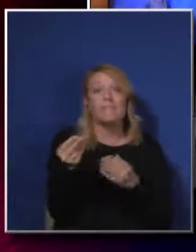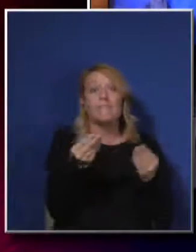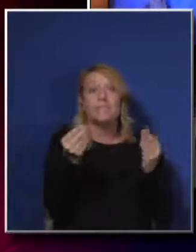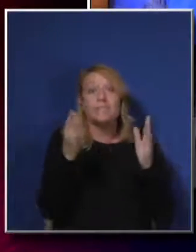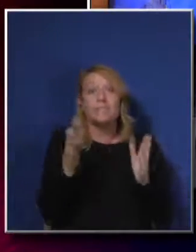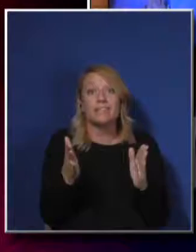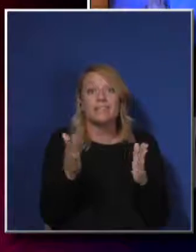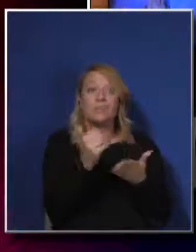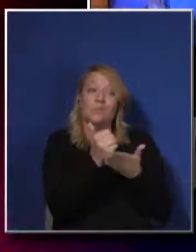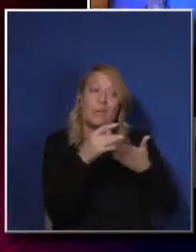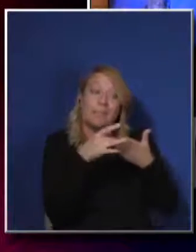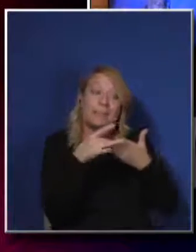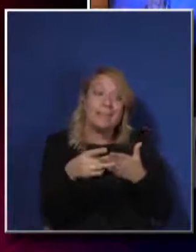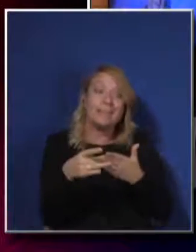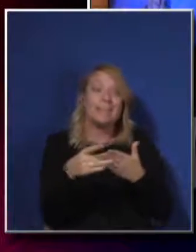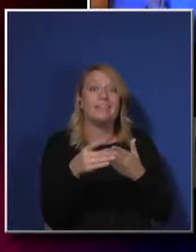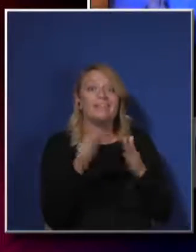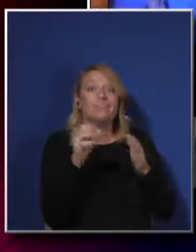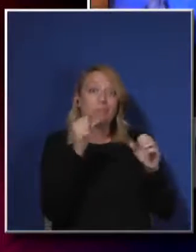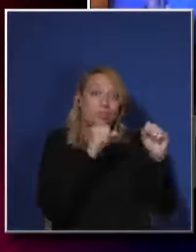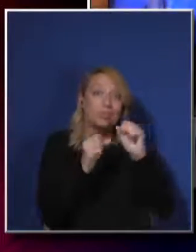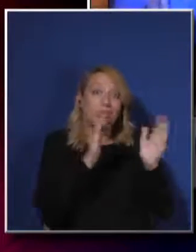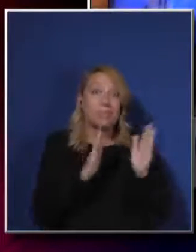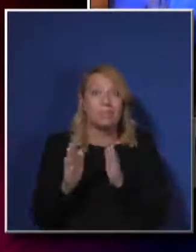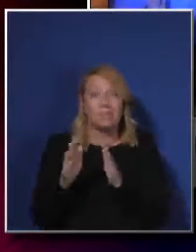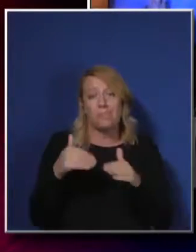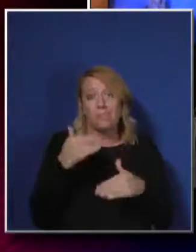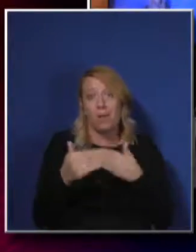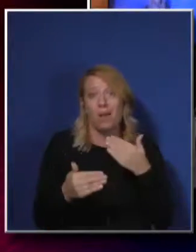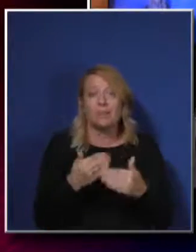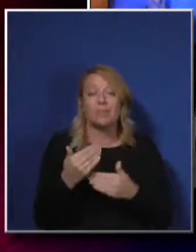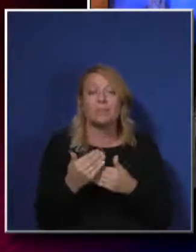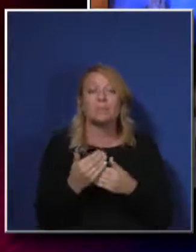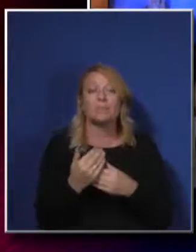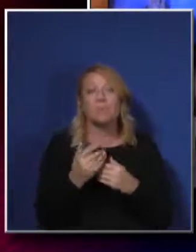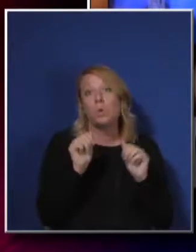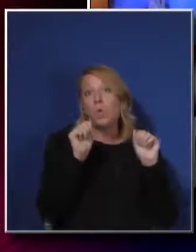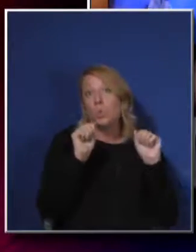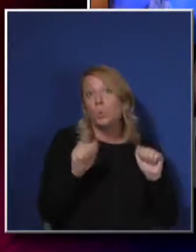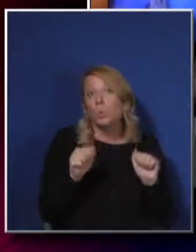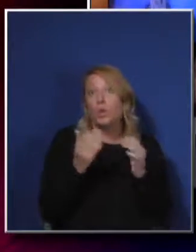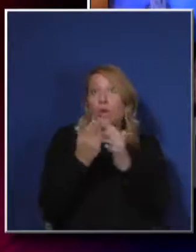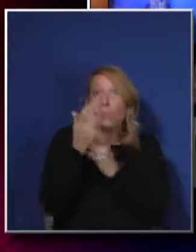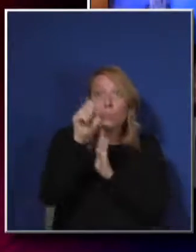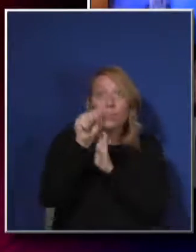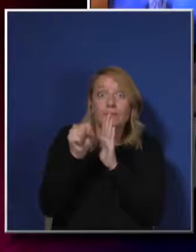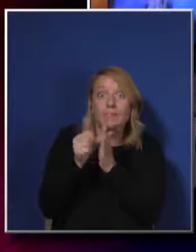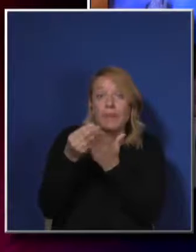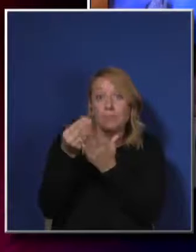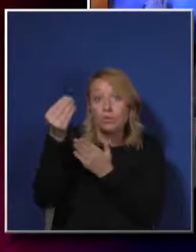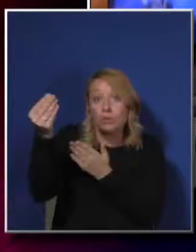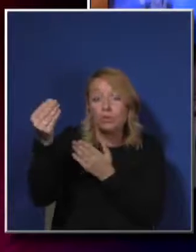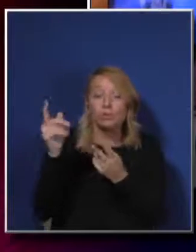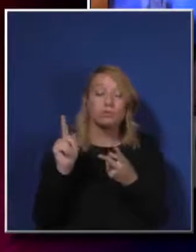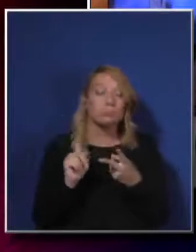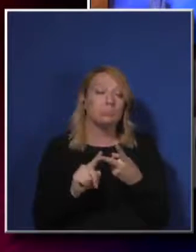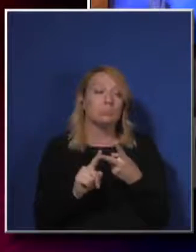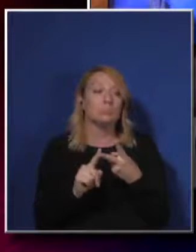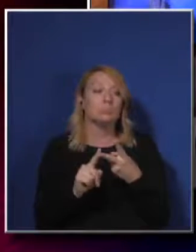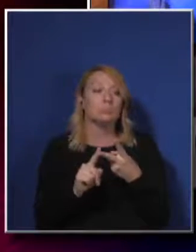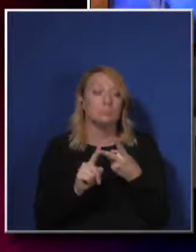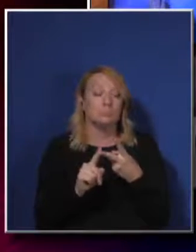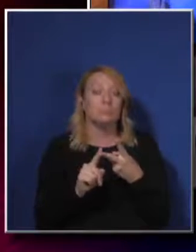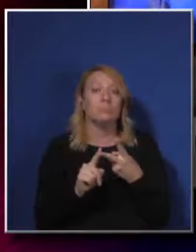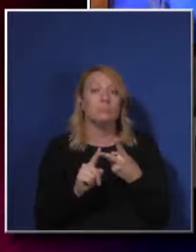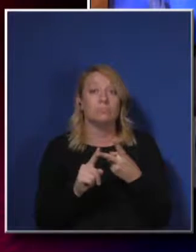strategic planning process. One is to do the procurement process. Two is to